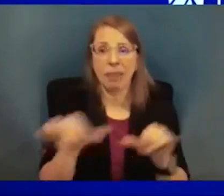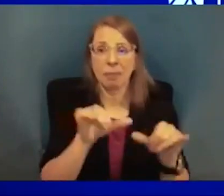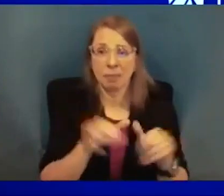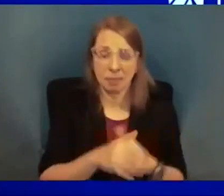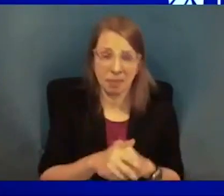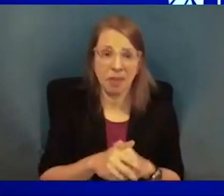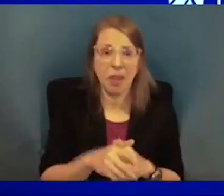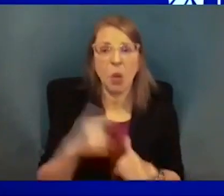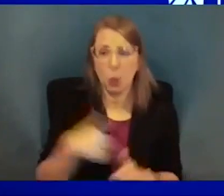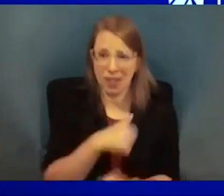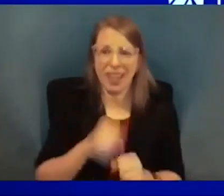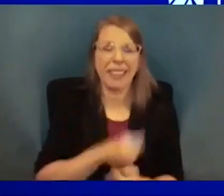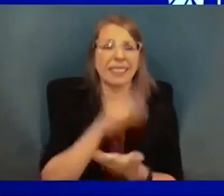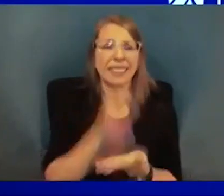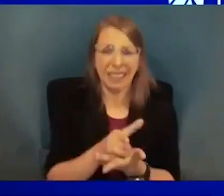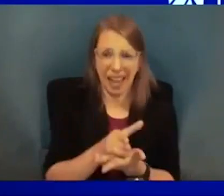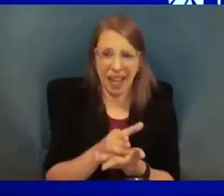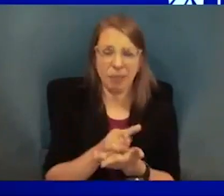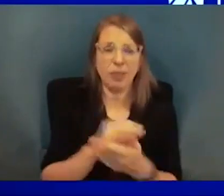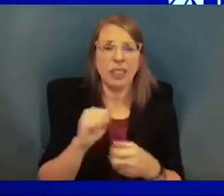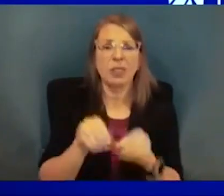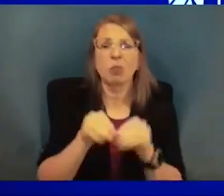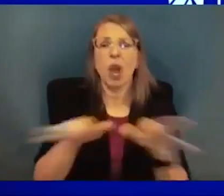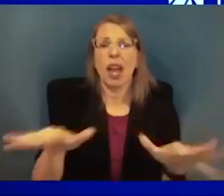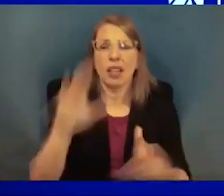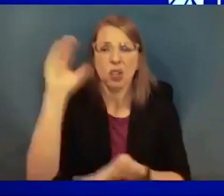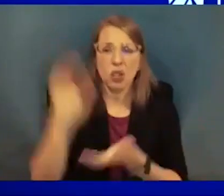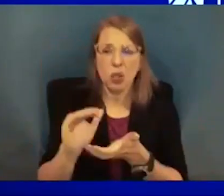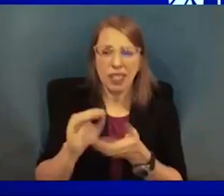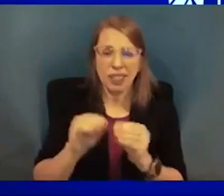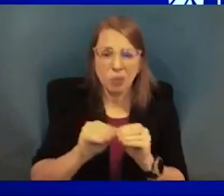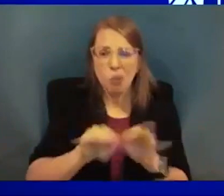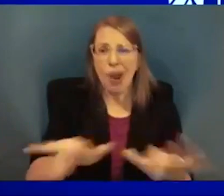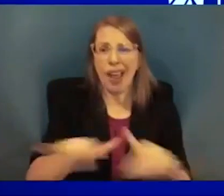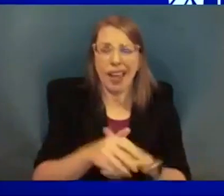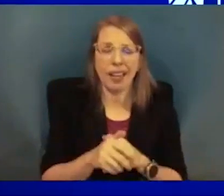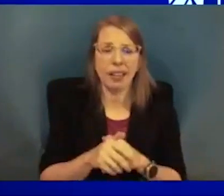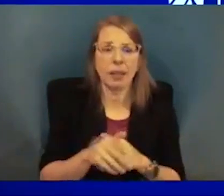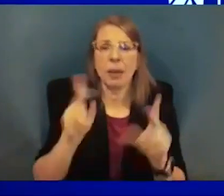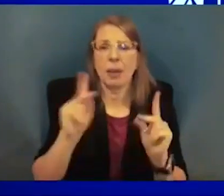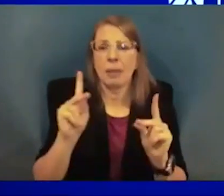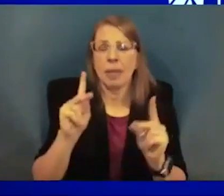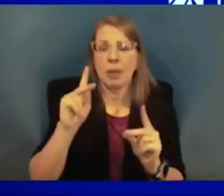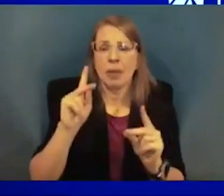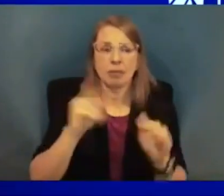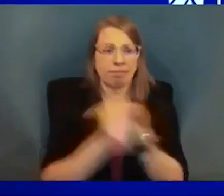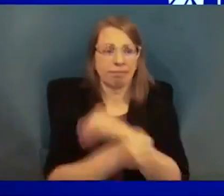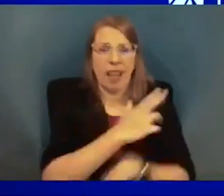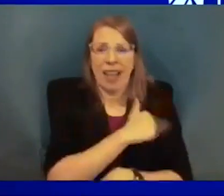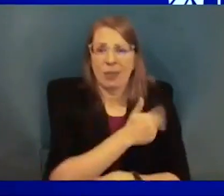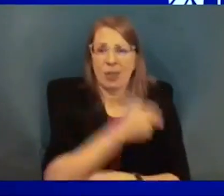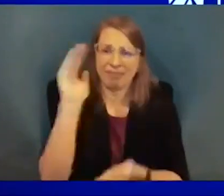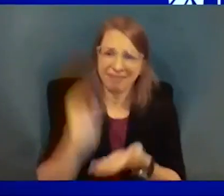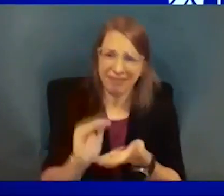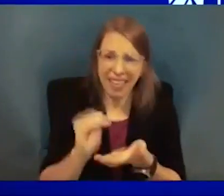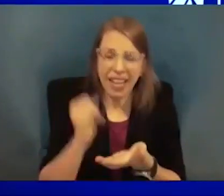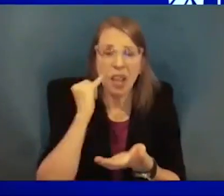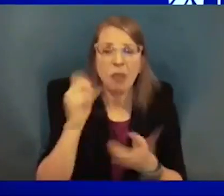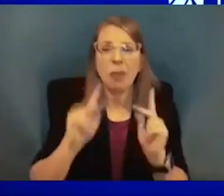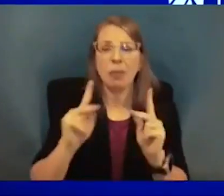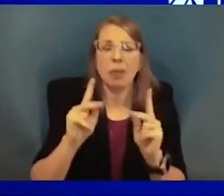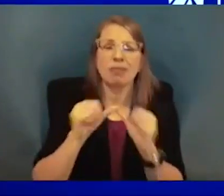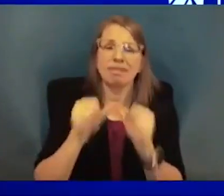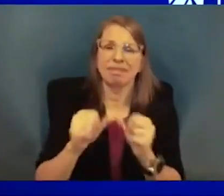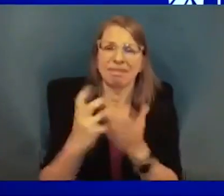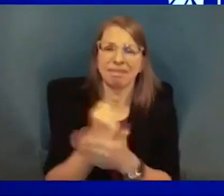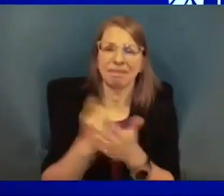significantly decrease the amount of spread, decrease the amount of people coming to the hospital, if we continue to have people get vaccinated. And